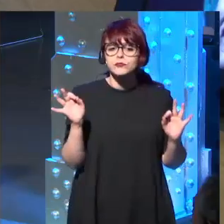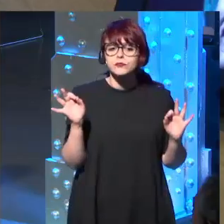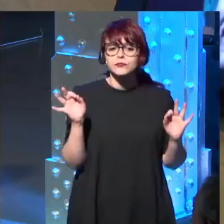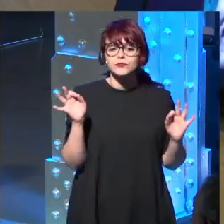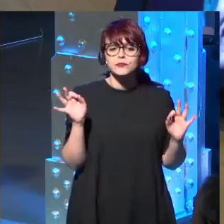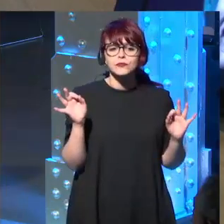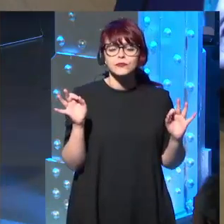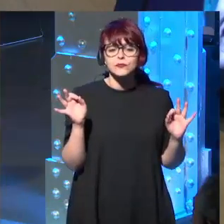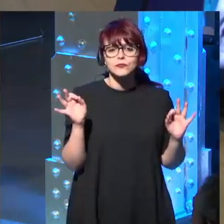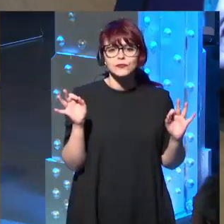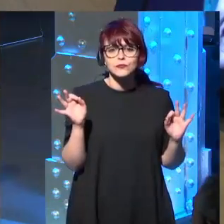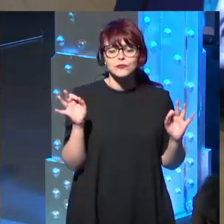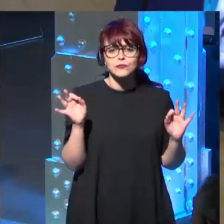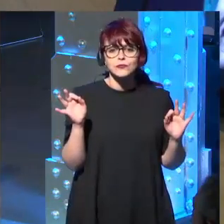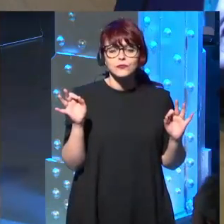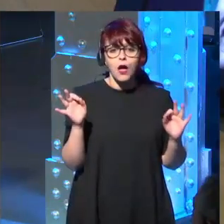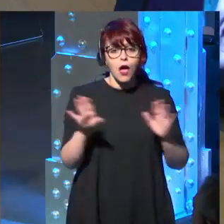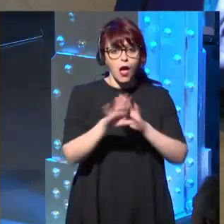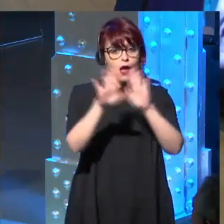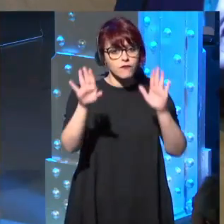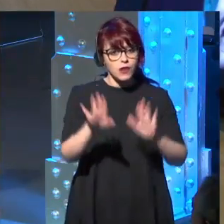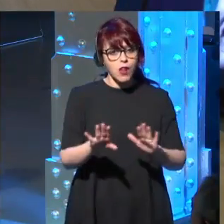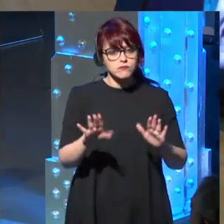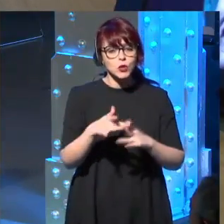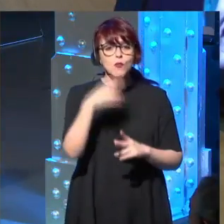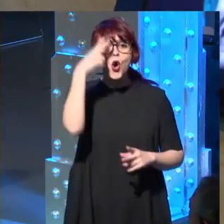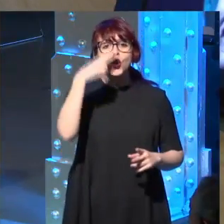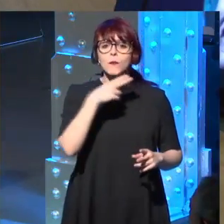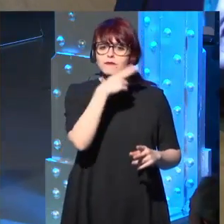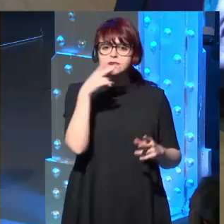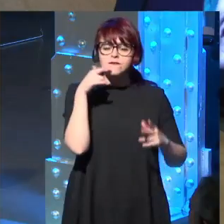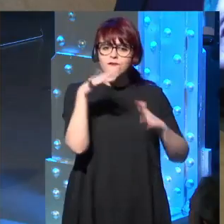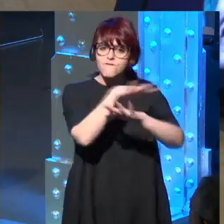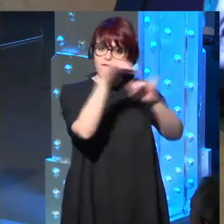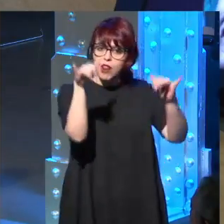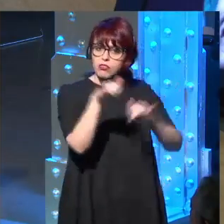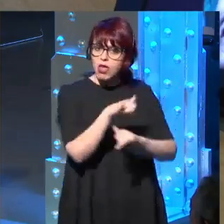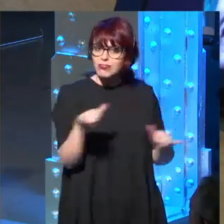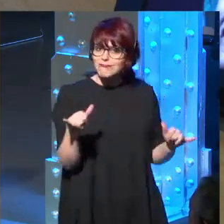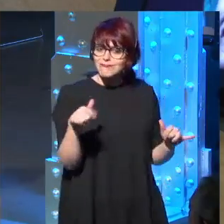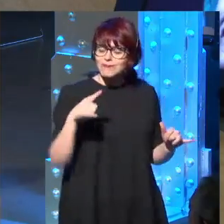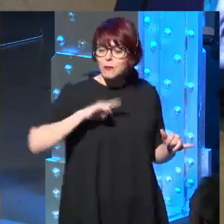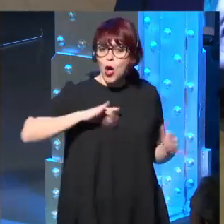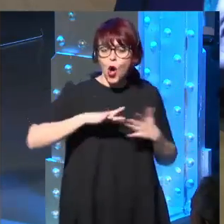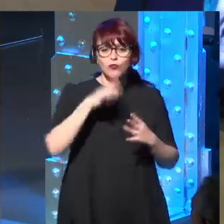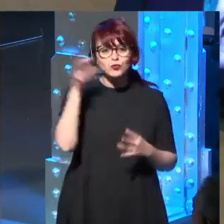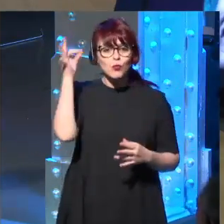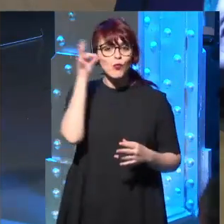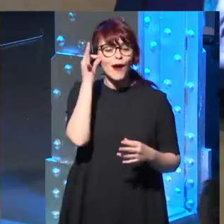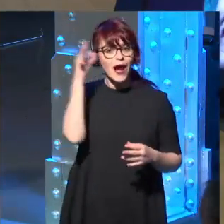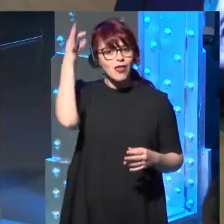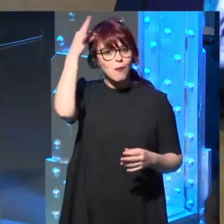commits happiness with the red hair woman.